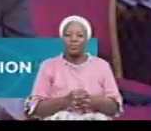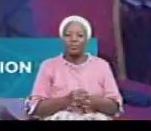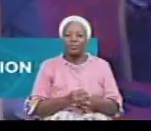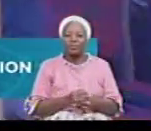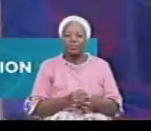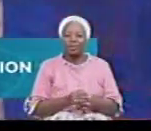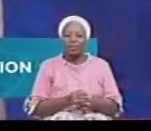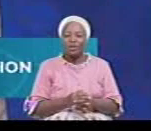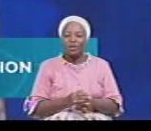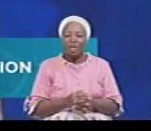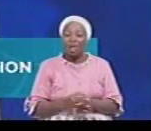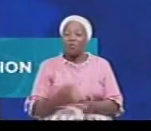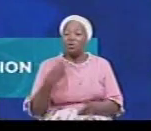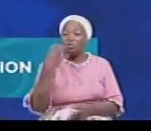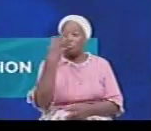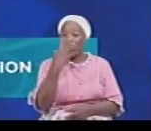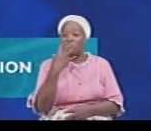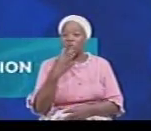Glorious redemption,